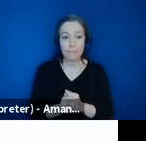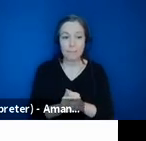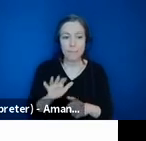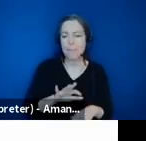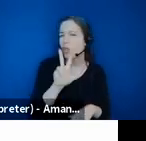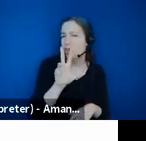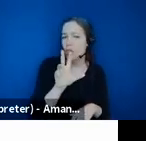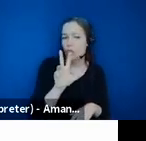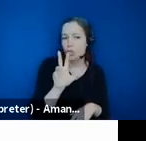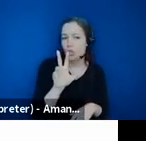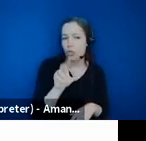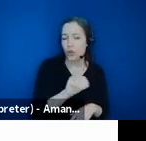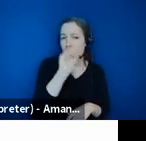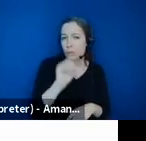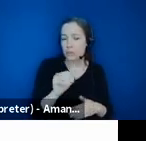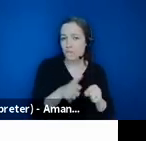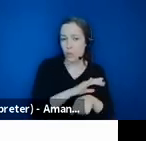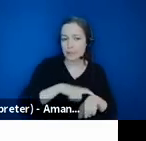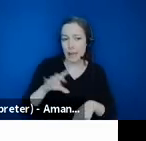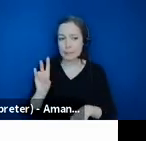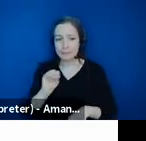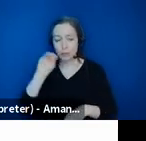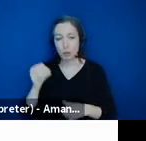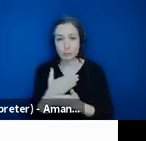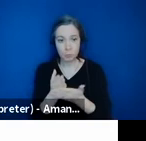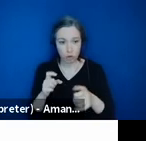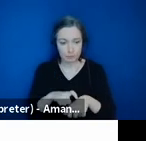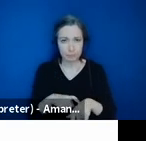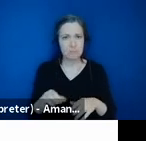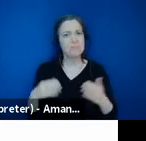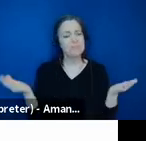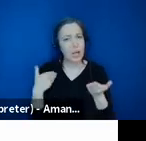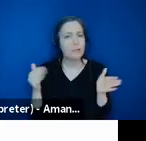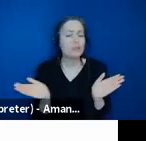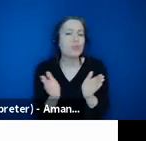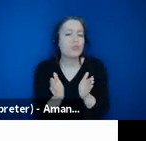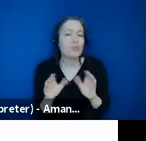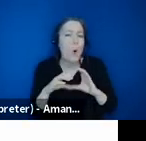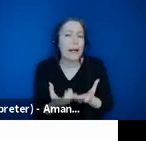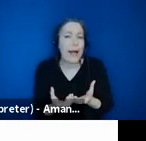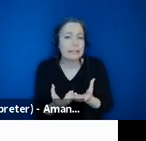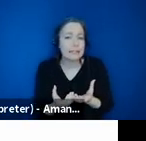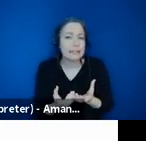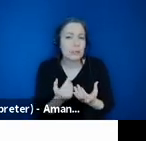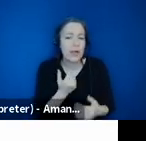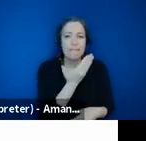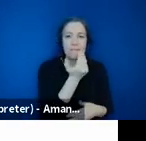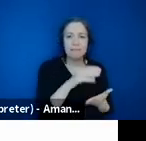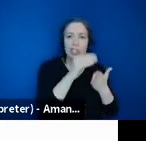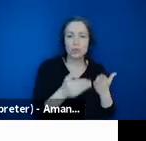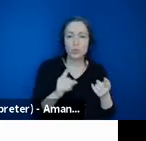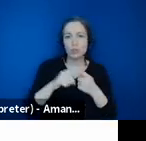as full time students. You'll find small class sizes at FCC with a 15 to 1 student to faculty ratio.